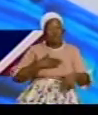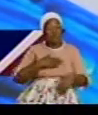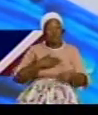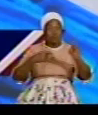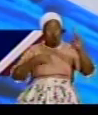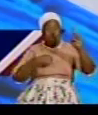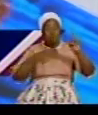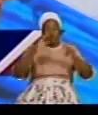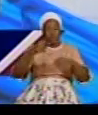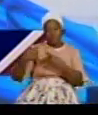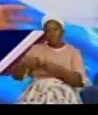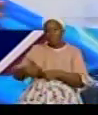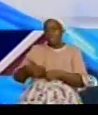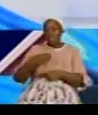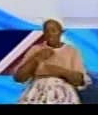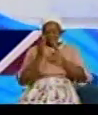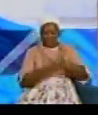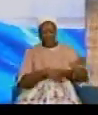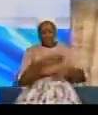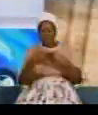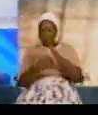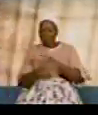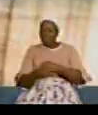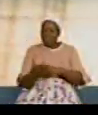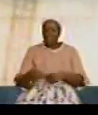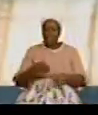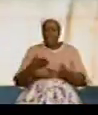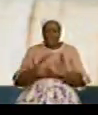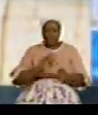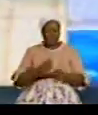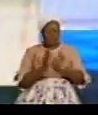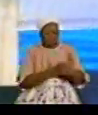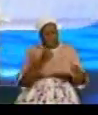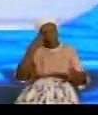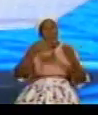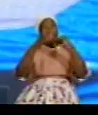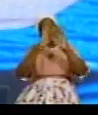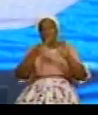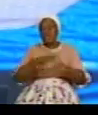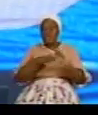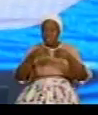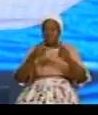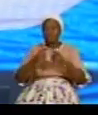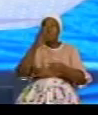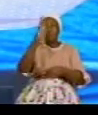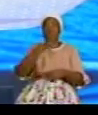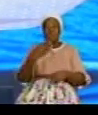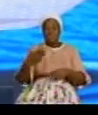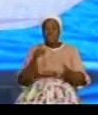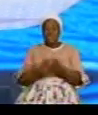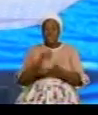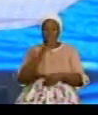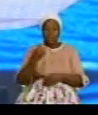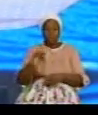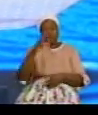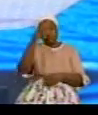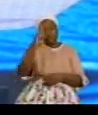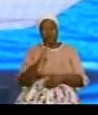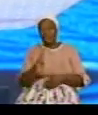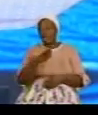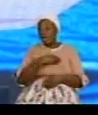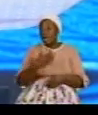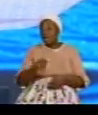of question. Let's prepare for heaven and give unto God the things that are God's. And